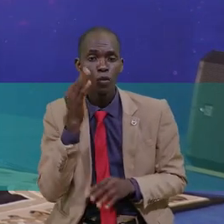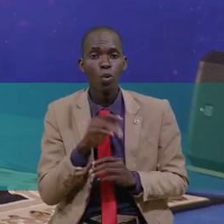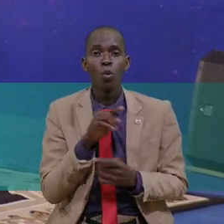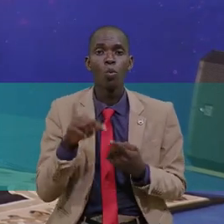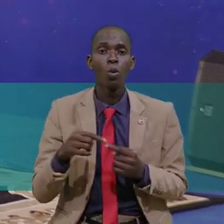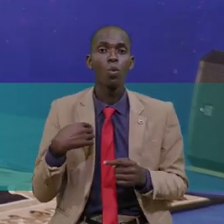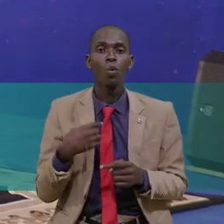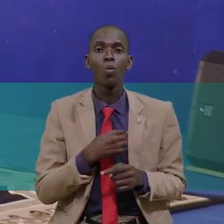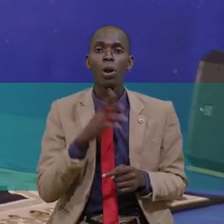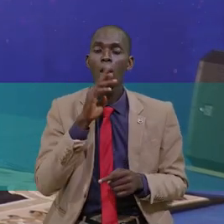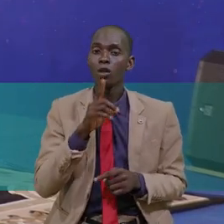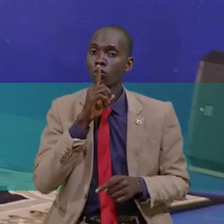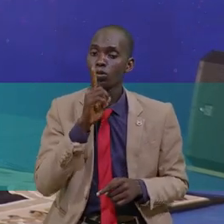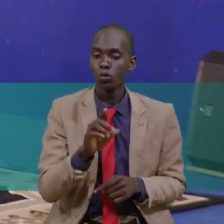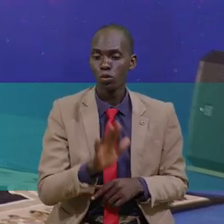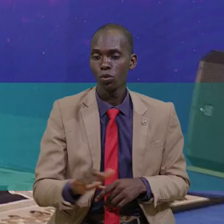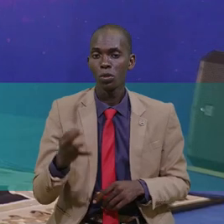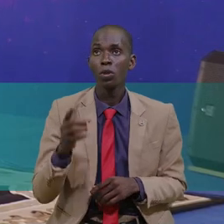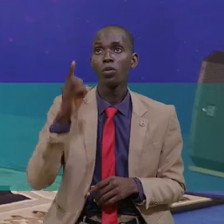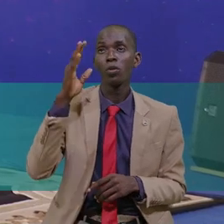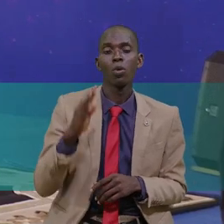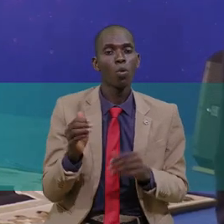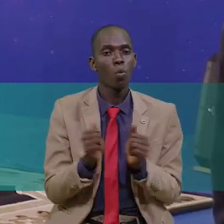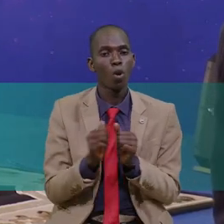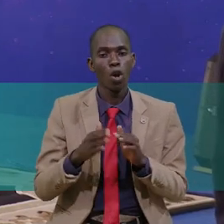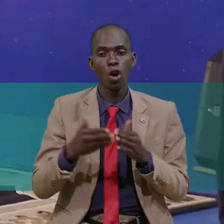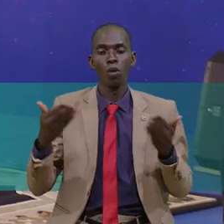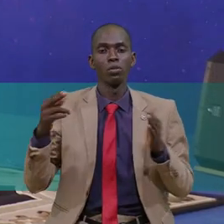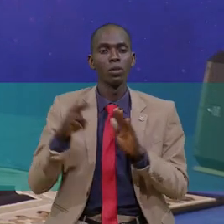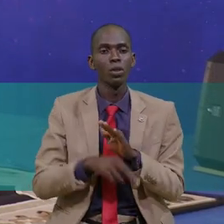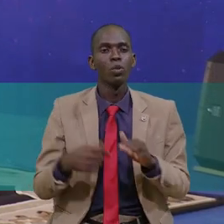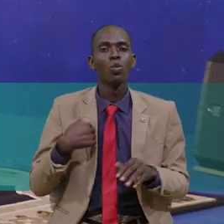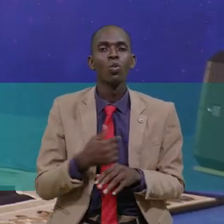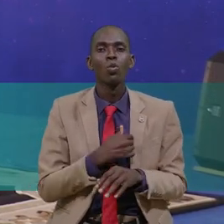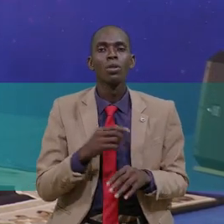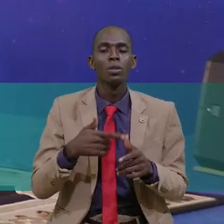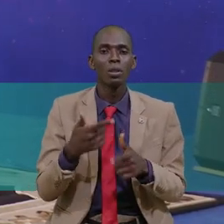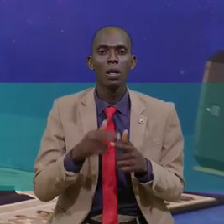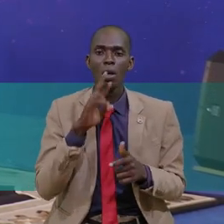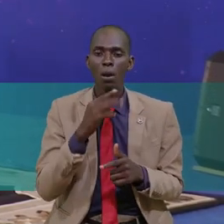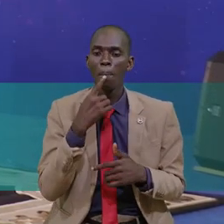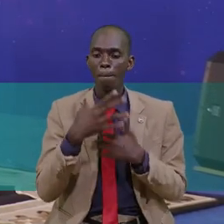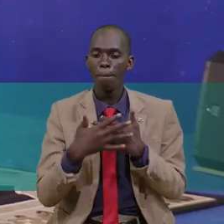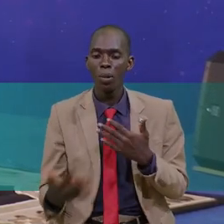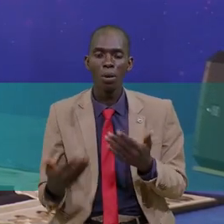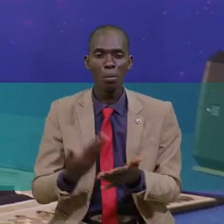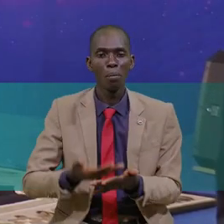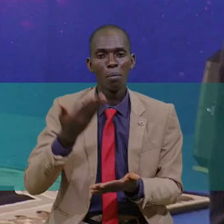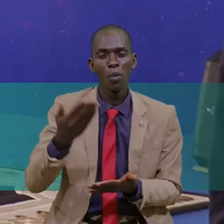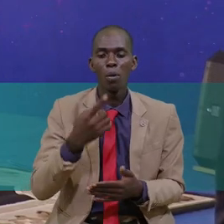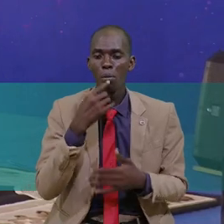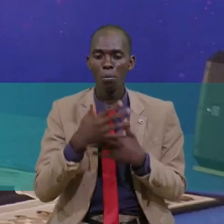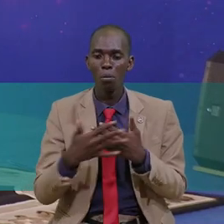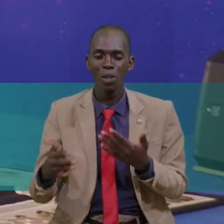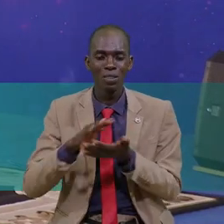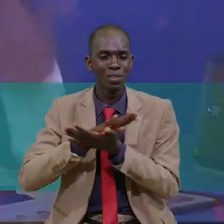of God with openness. We're blood bought, we're blood cleansed, and we're blood sanctified,